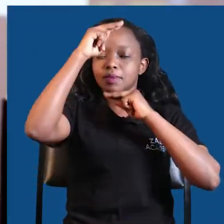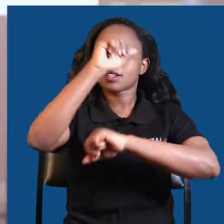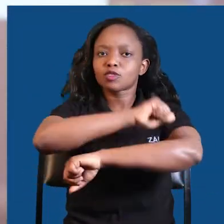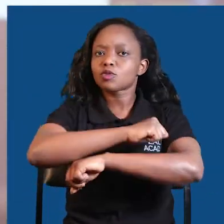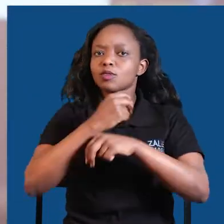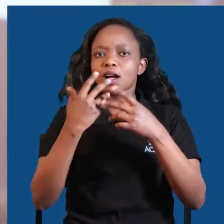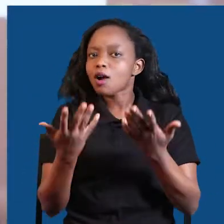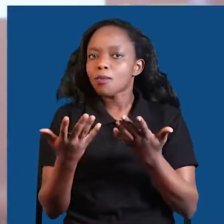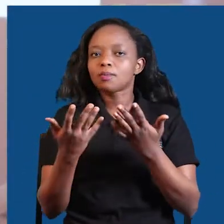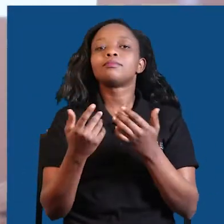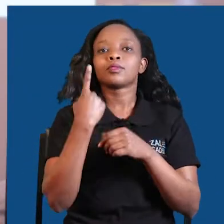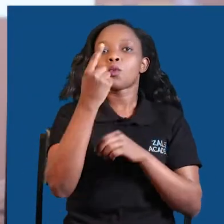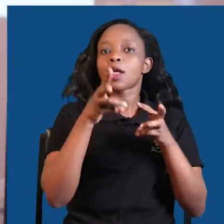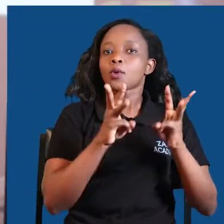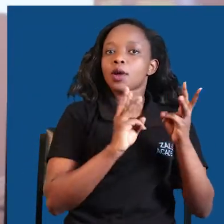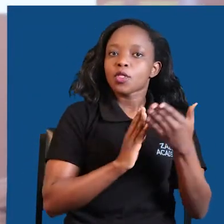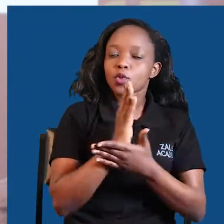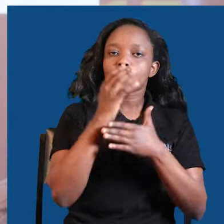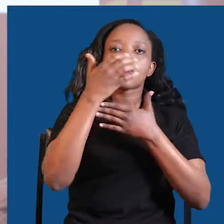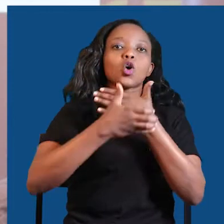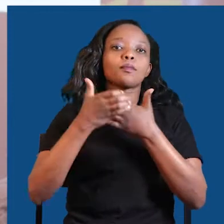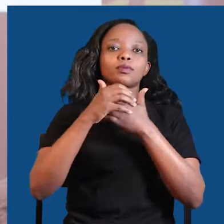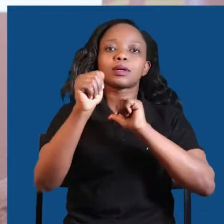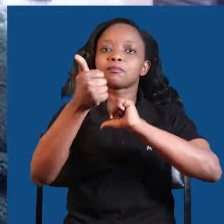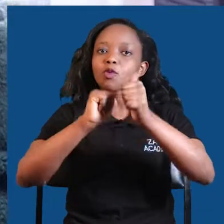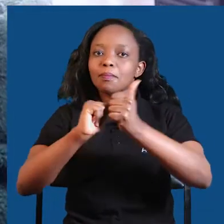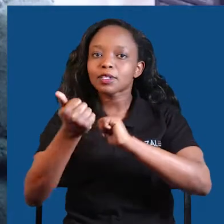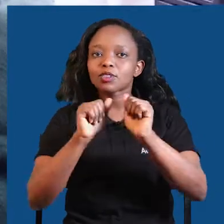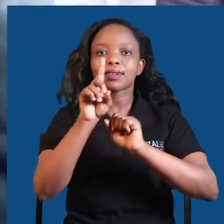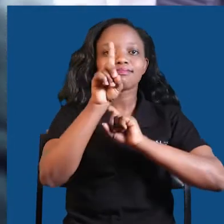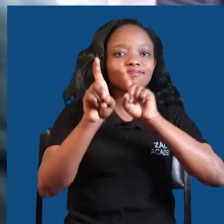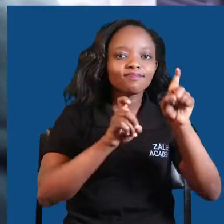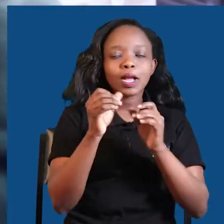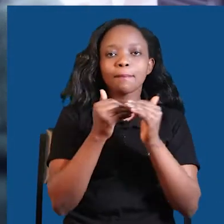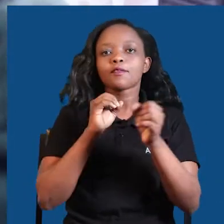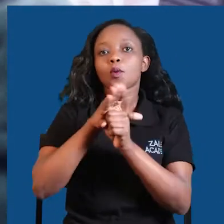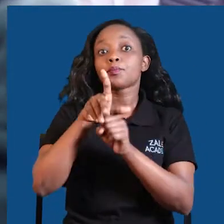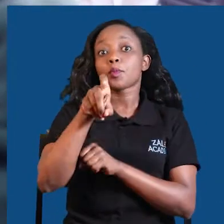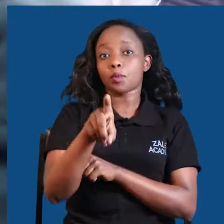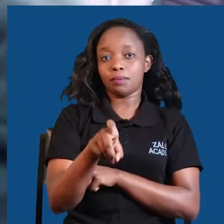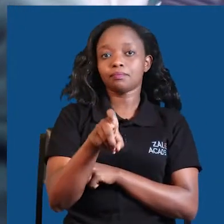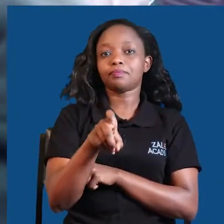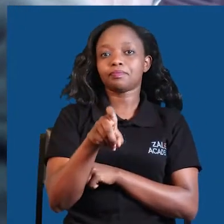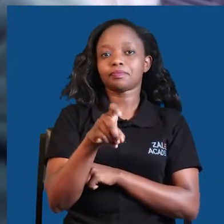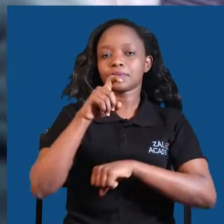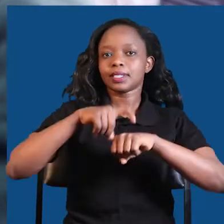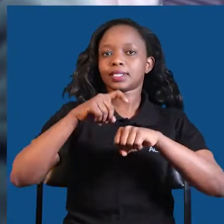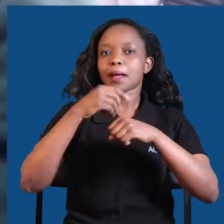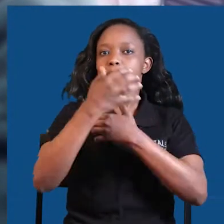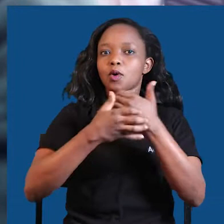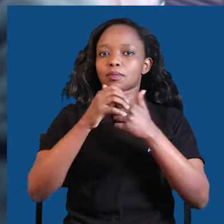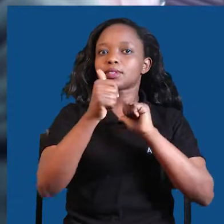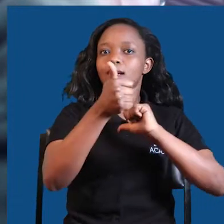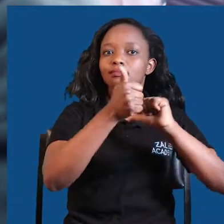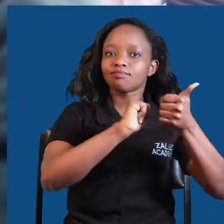school is by one of the ways is through the computer contest zenye tumekuwa tukifanya before COVID. So